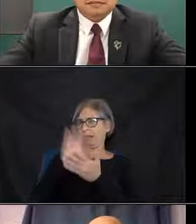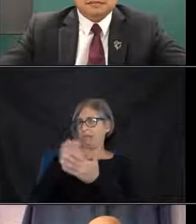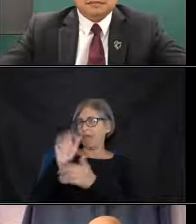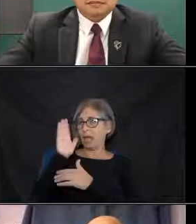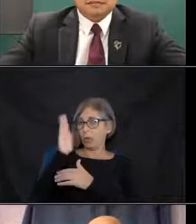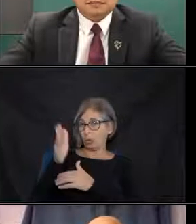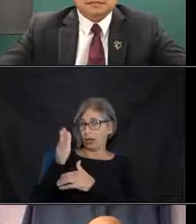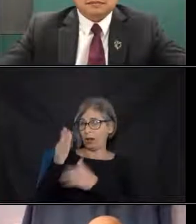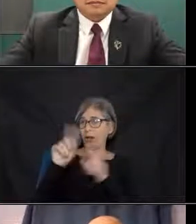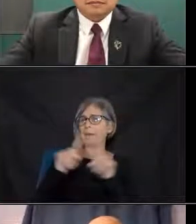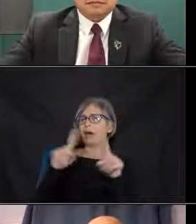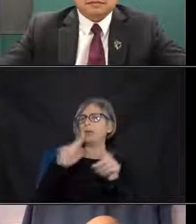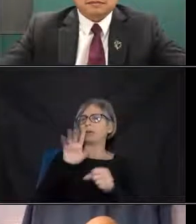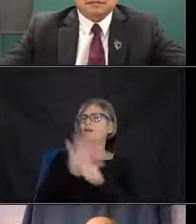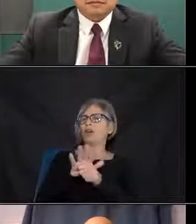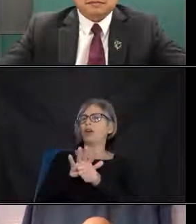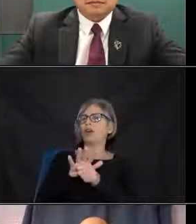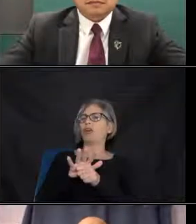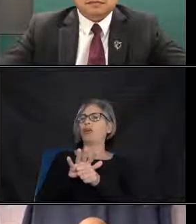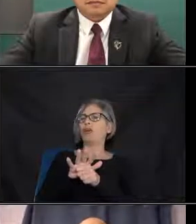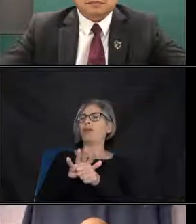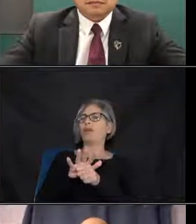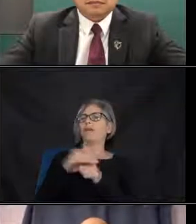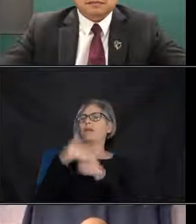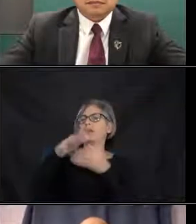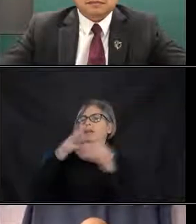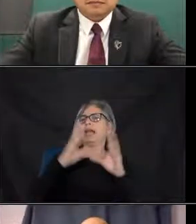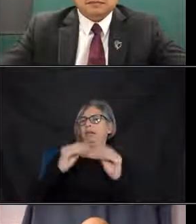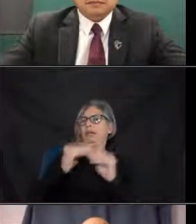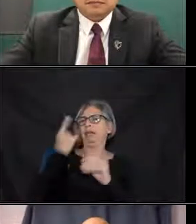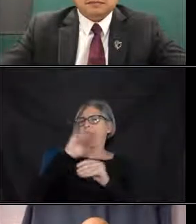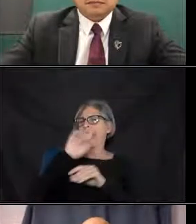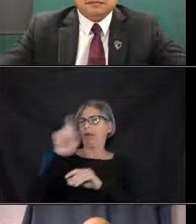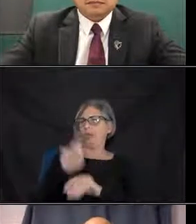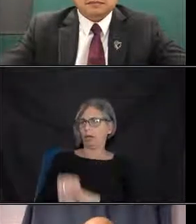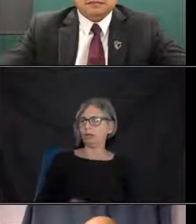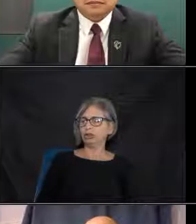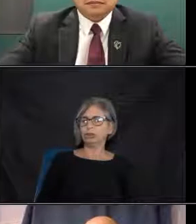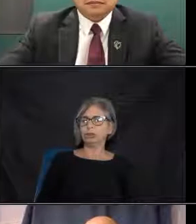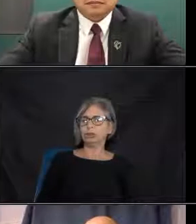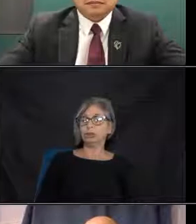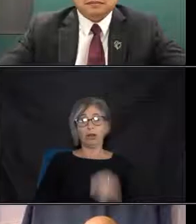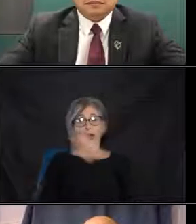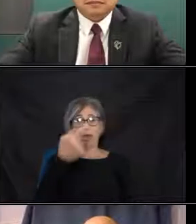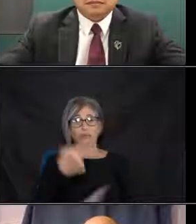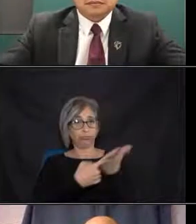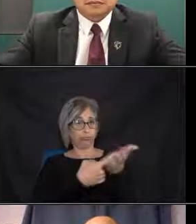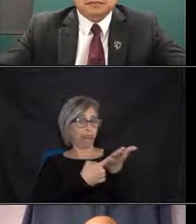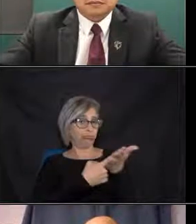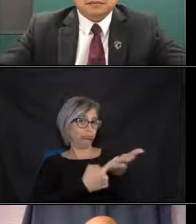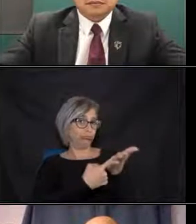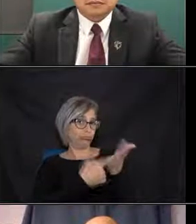moving forward, but we'll get a confirmation for next meeting. Is there any further discussion?